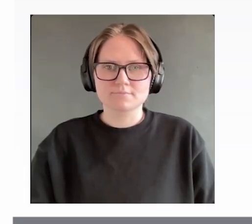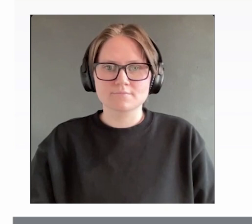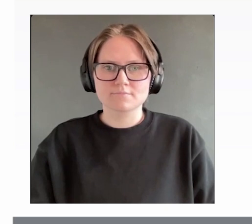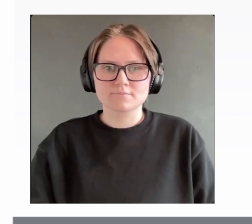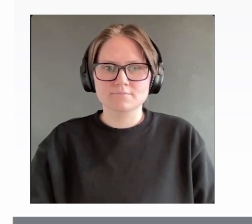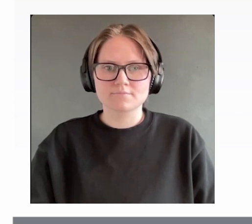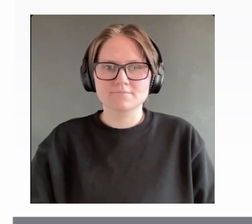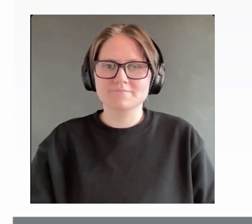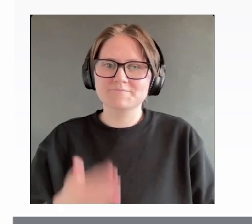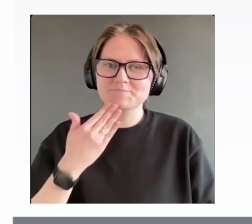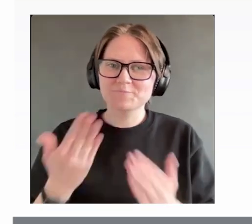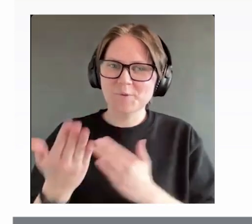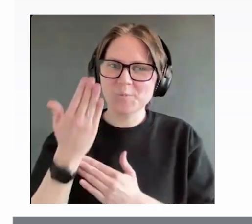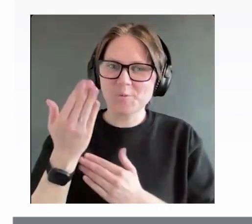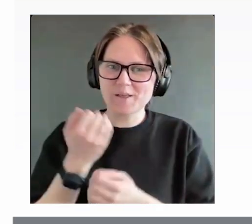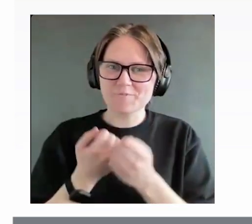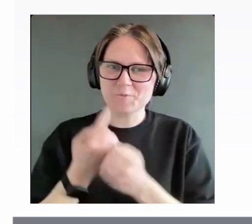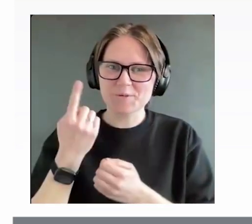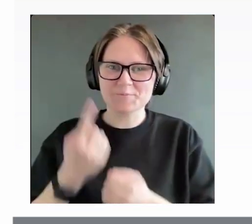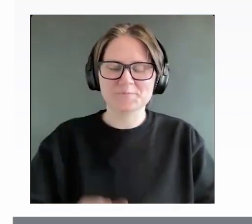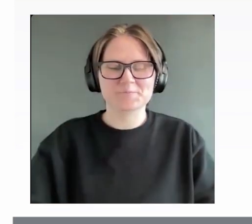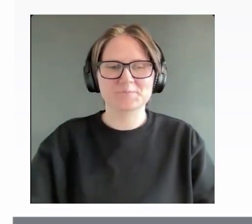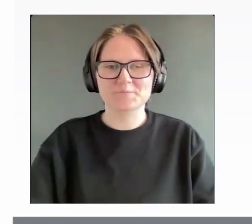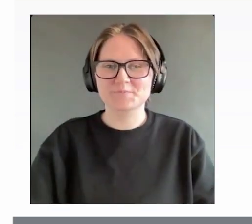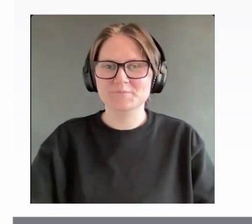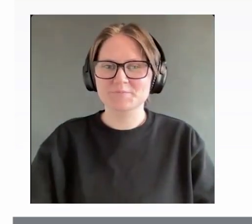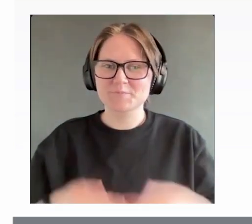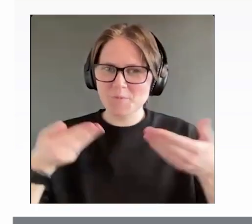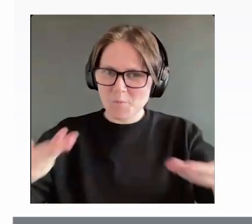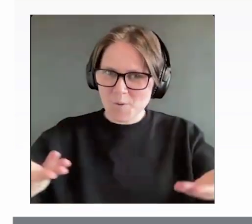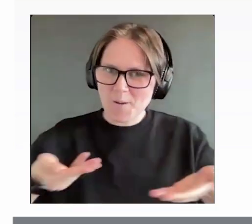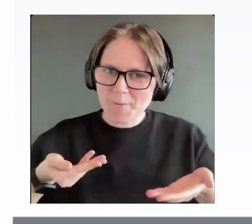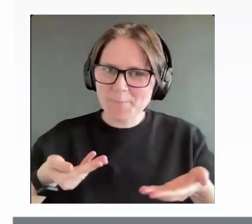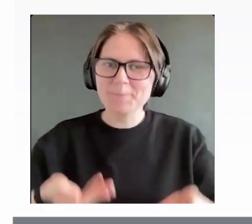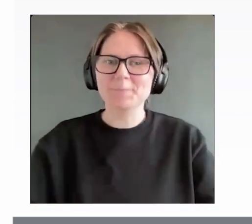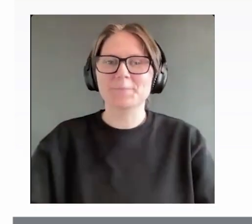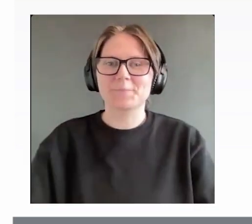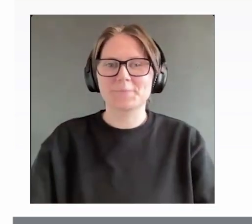Good morning, everybody. Welcome.